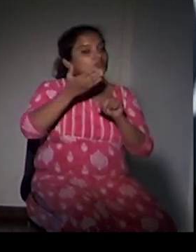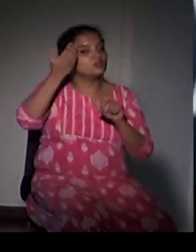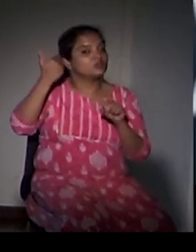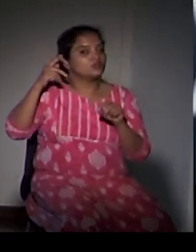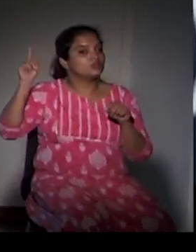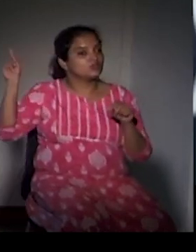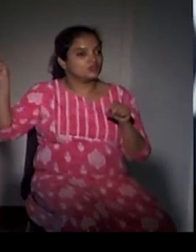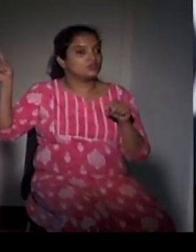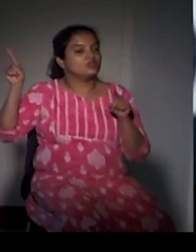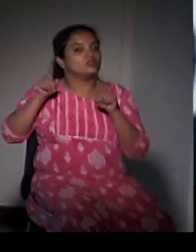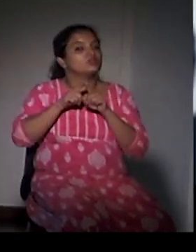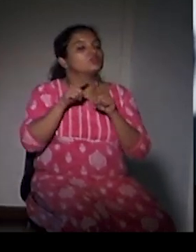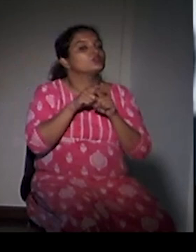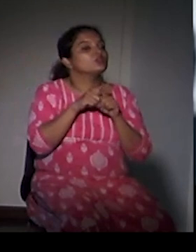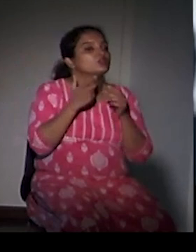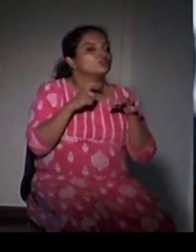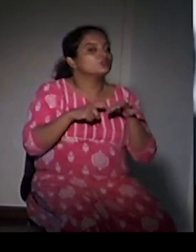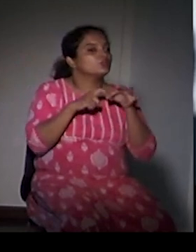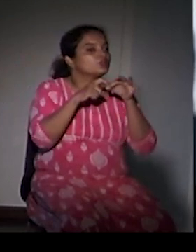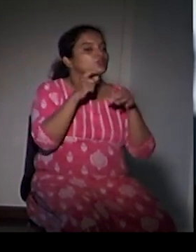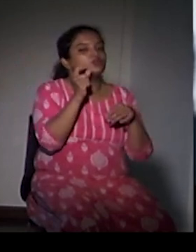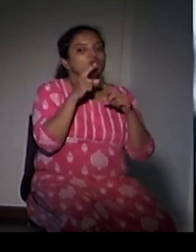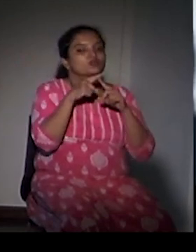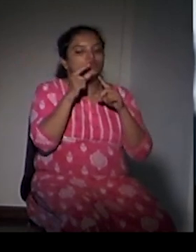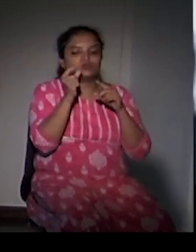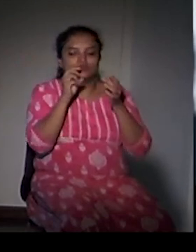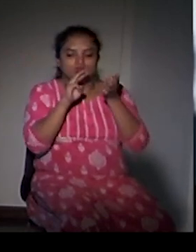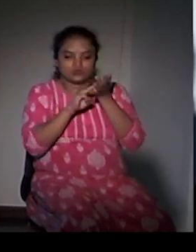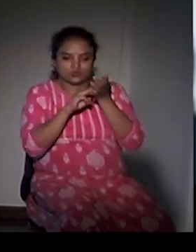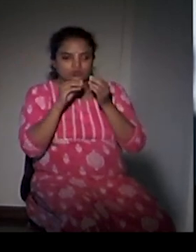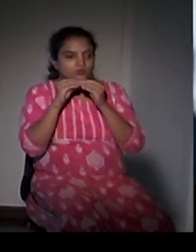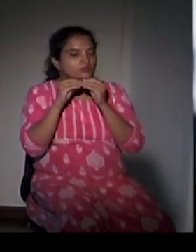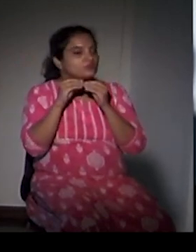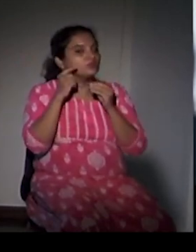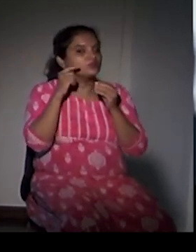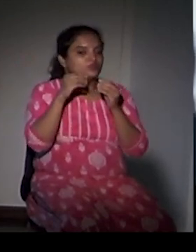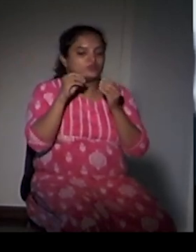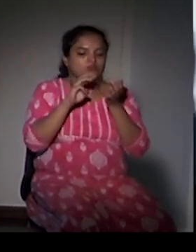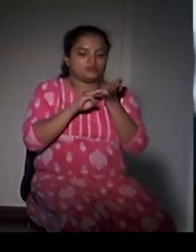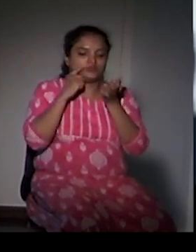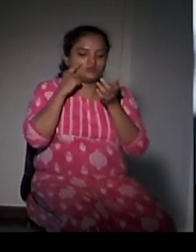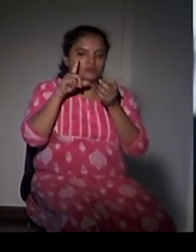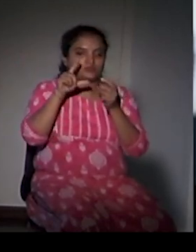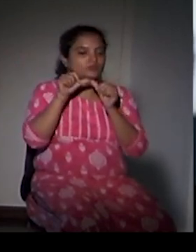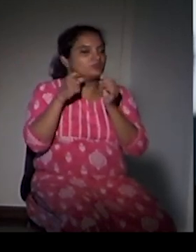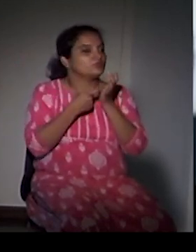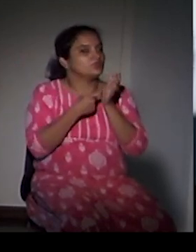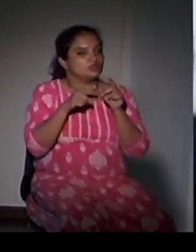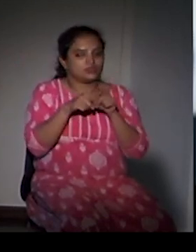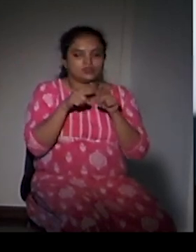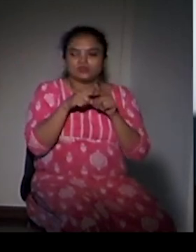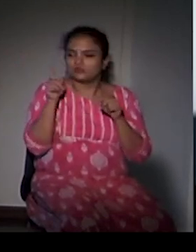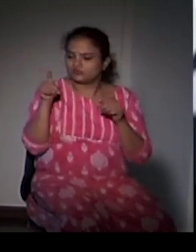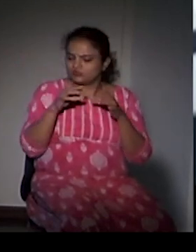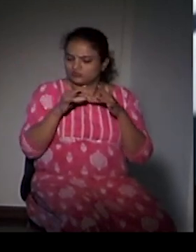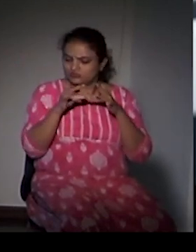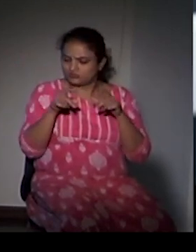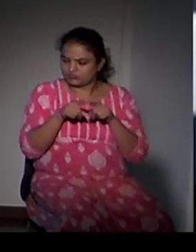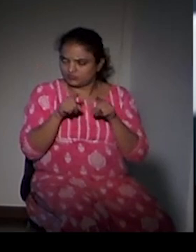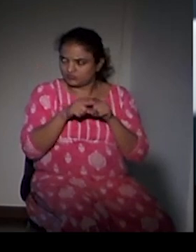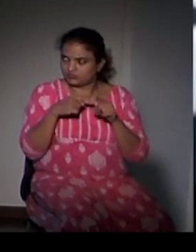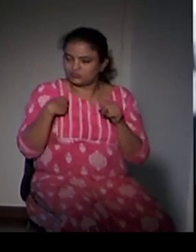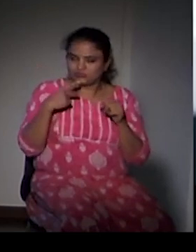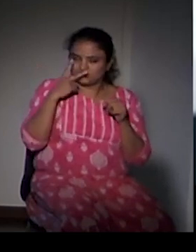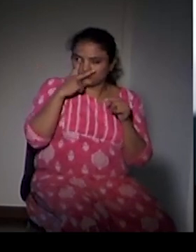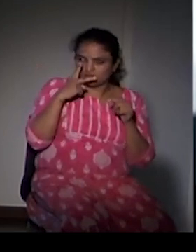the Qutb Minar. And again, some extremely interesting and very unique tiles. You can see a small patch